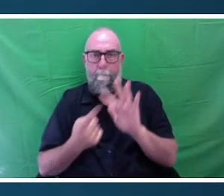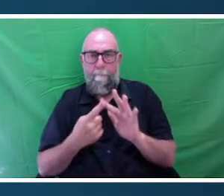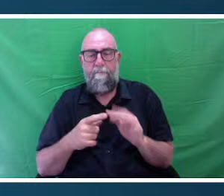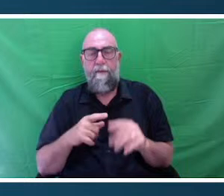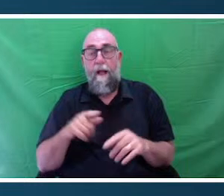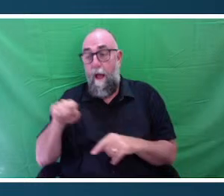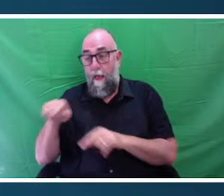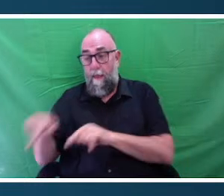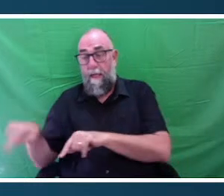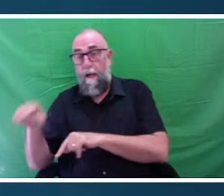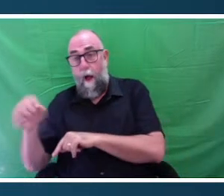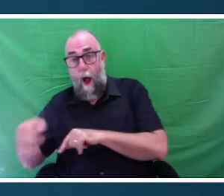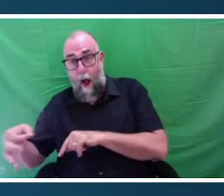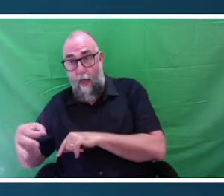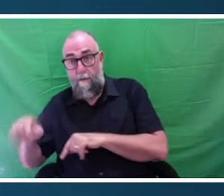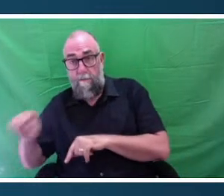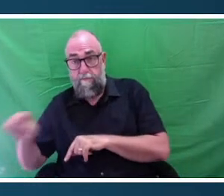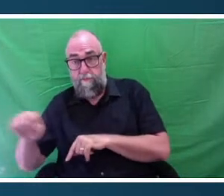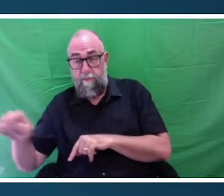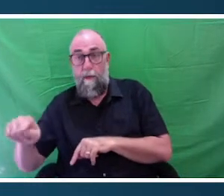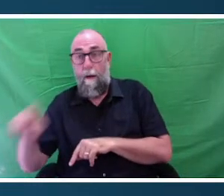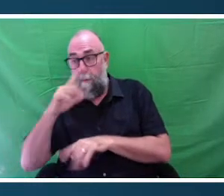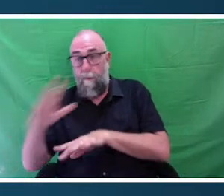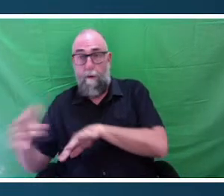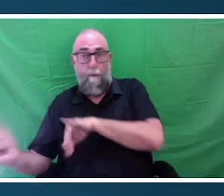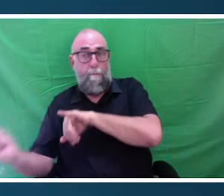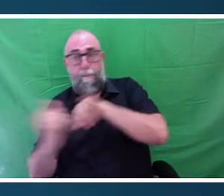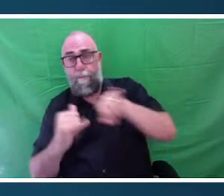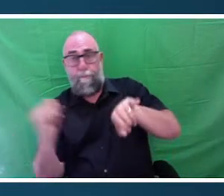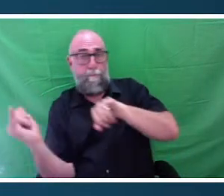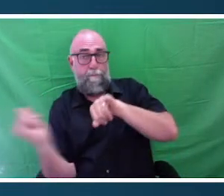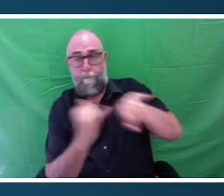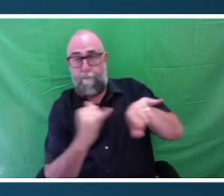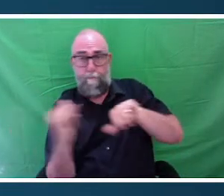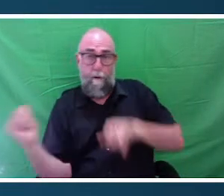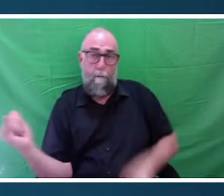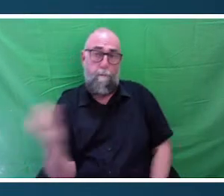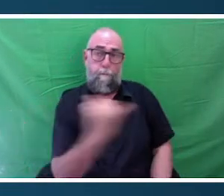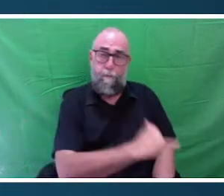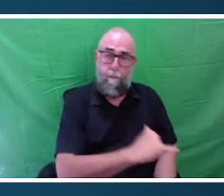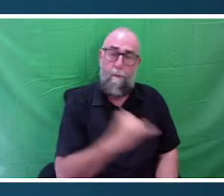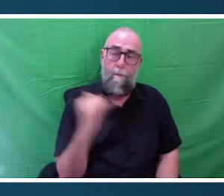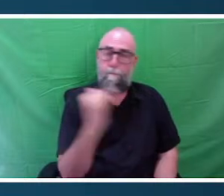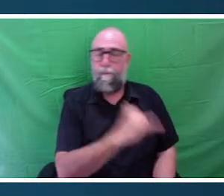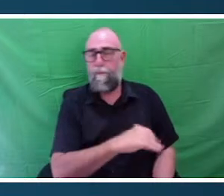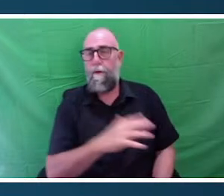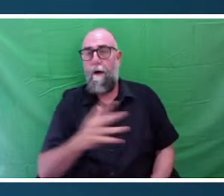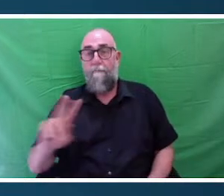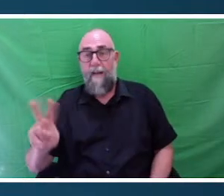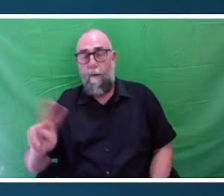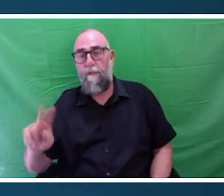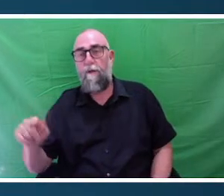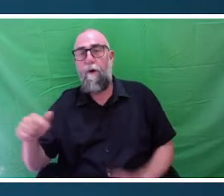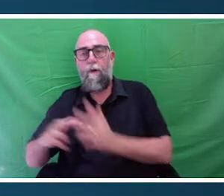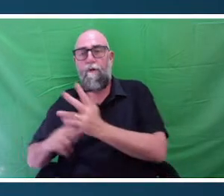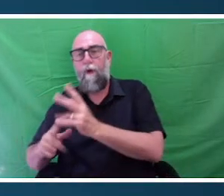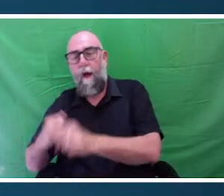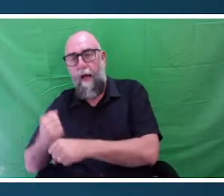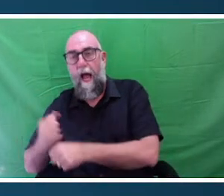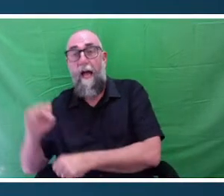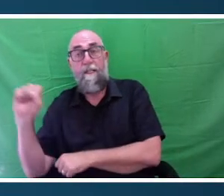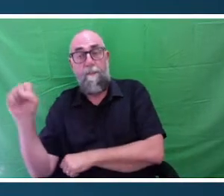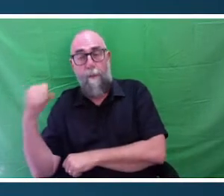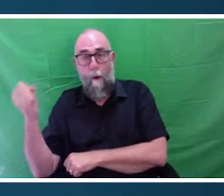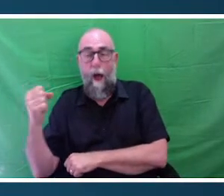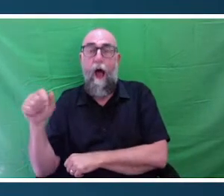as if you are familiar with the context, Tonga, Vanuatu, and Samoa has been dominating the scheme in terms